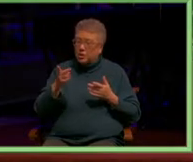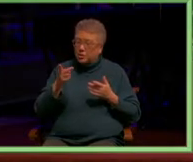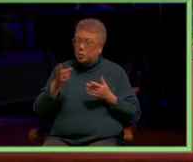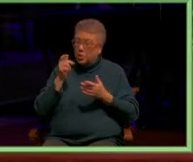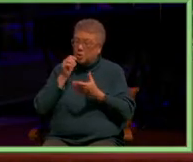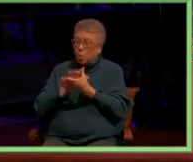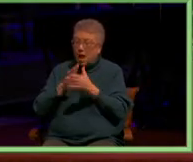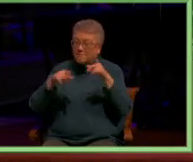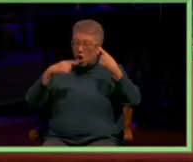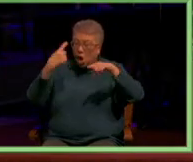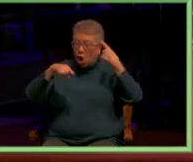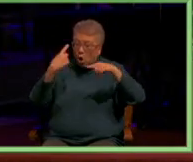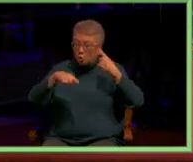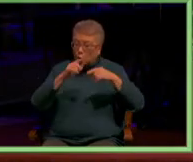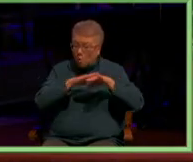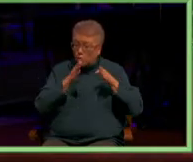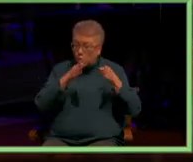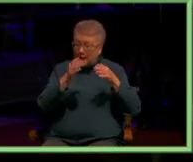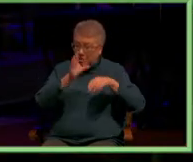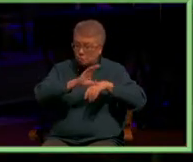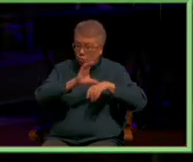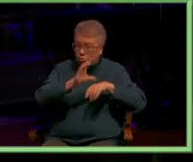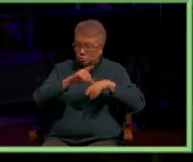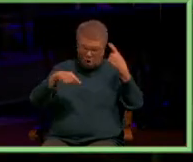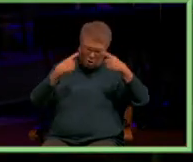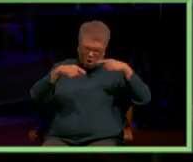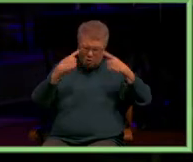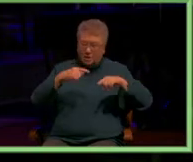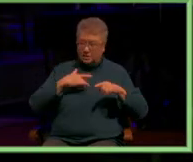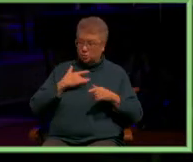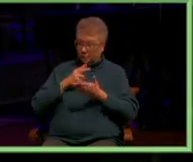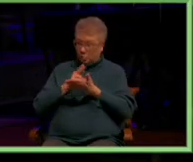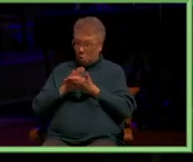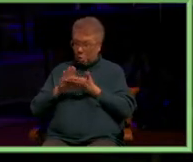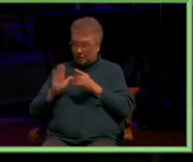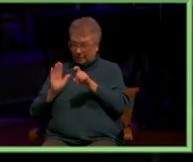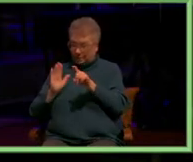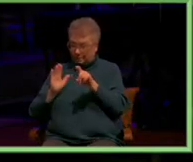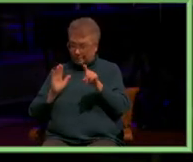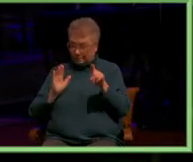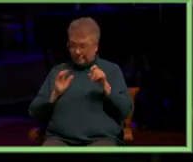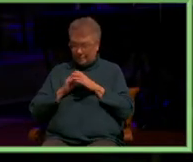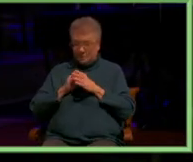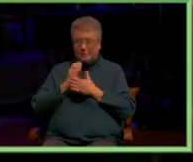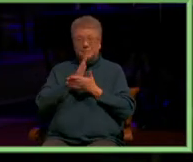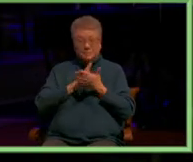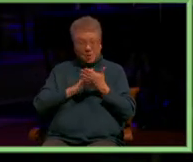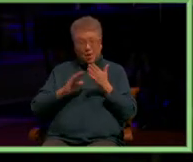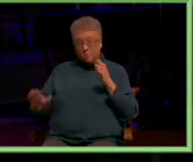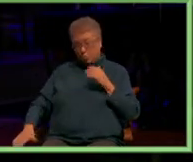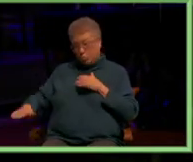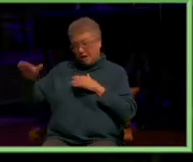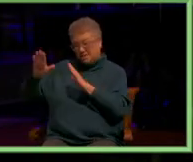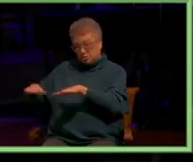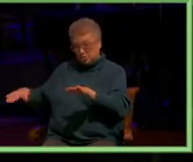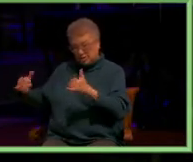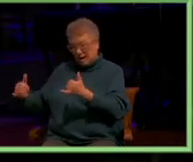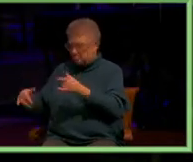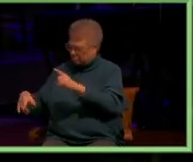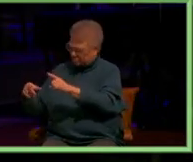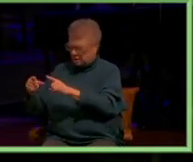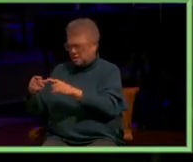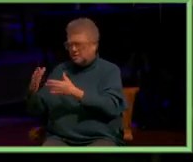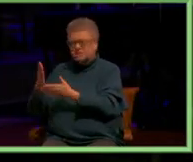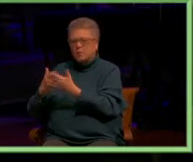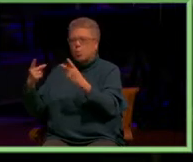but you put on a fake smile because you were at church and you had to act right, did you feel holy? You remember raising kids. You have kids now. Some